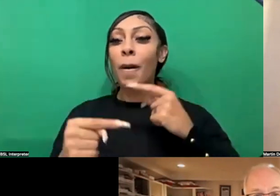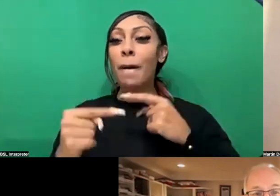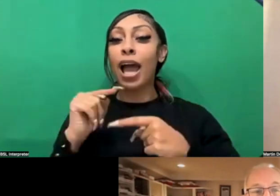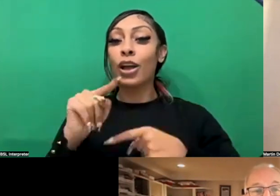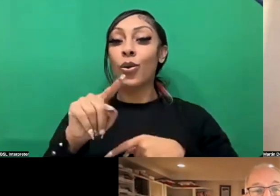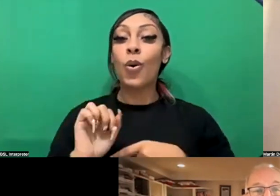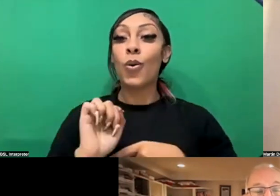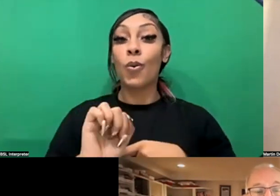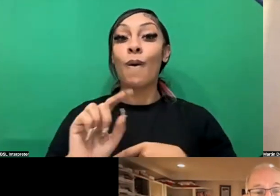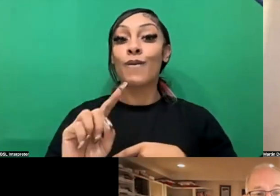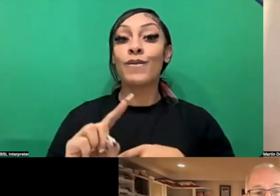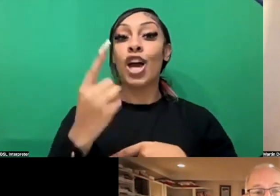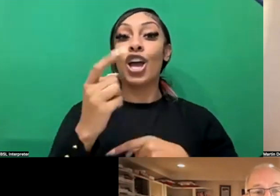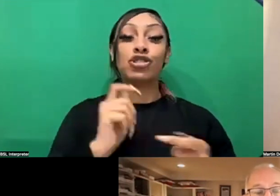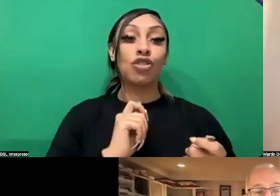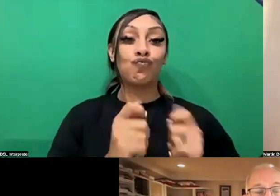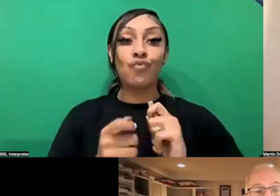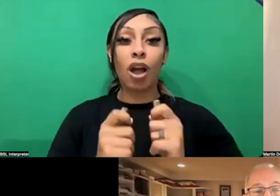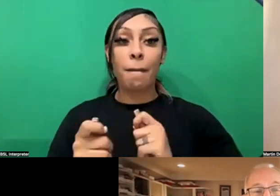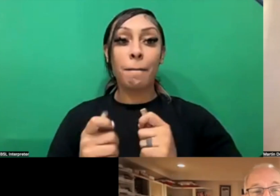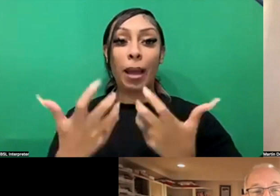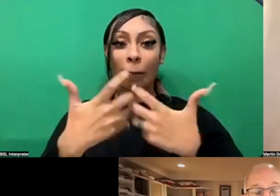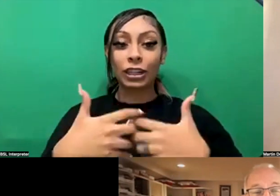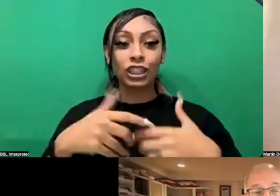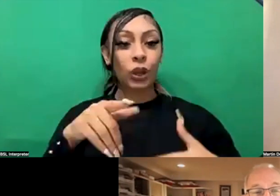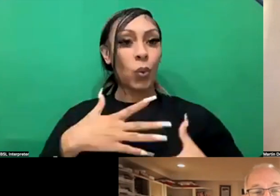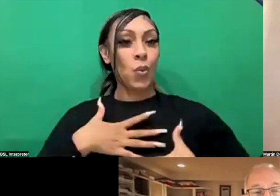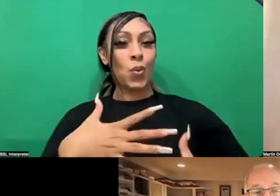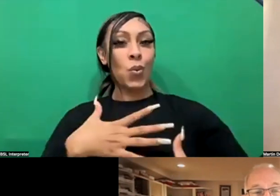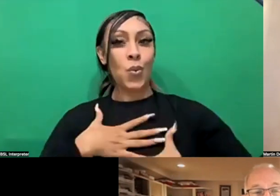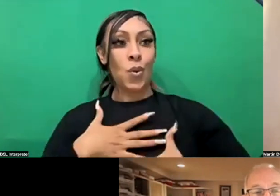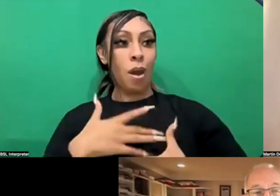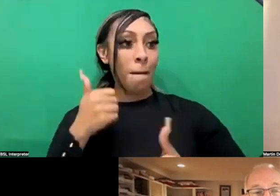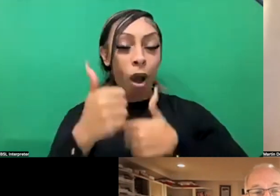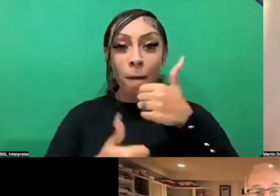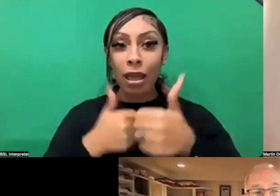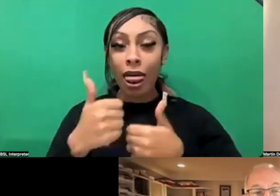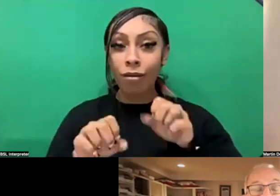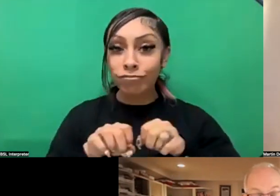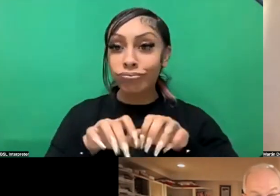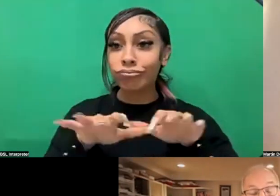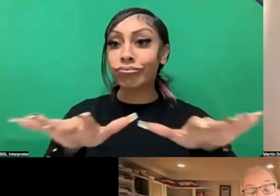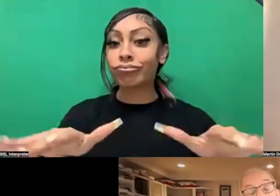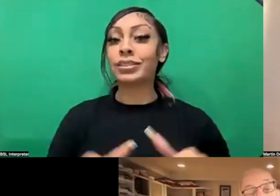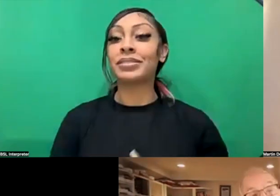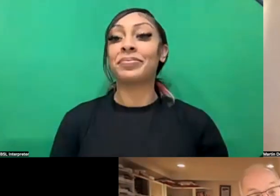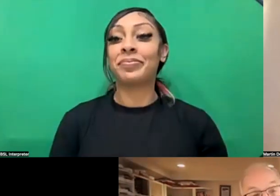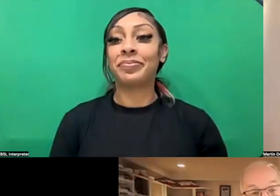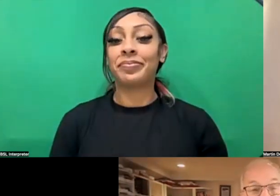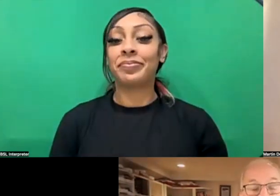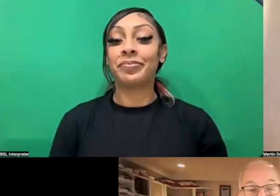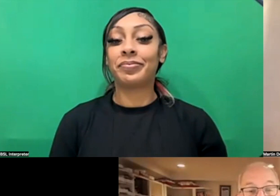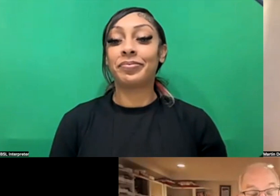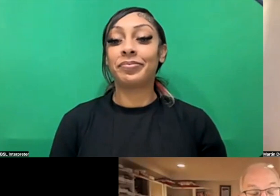first drum machines. Were you surprised at how popular they became? I was very